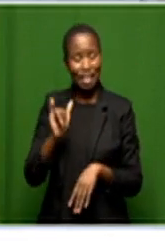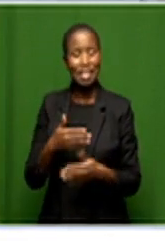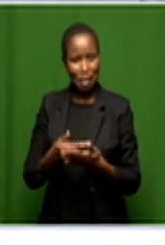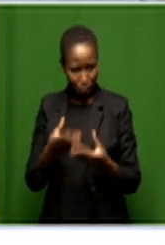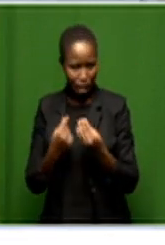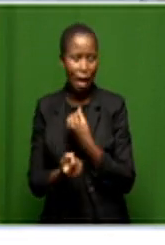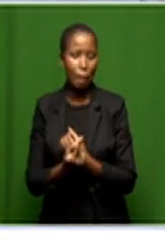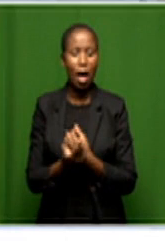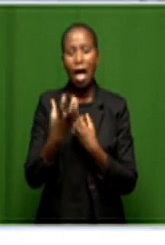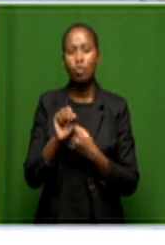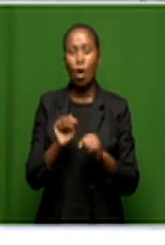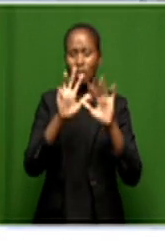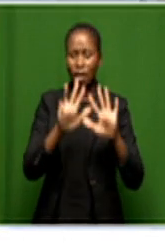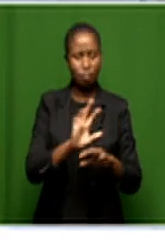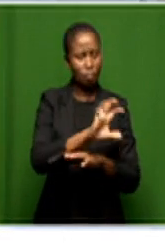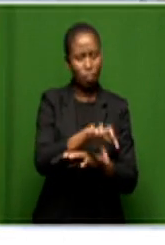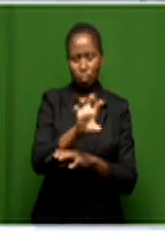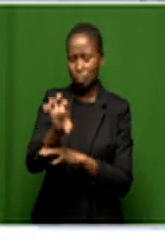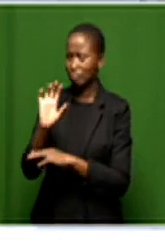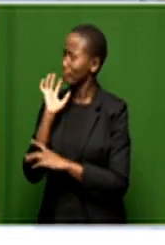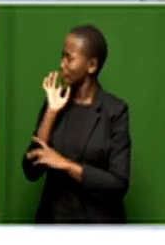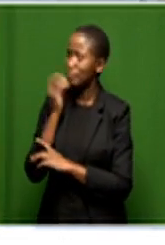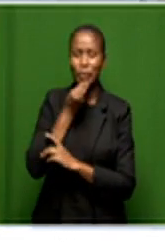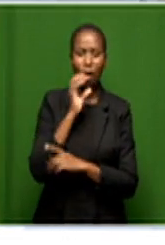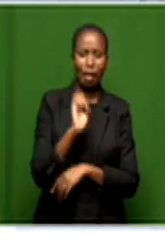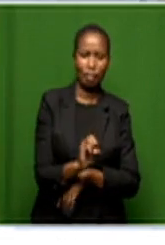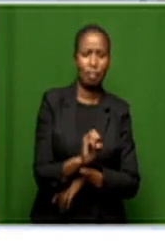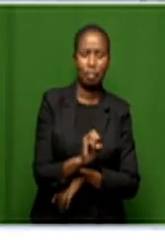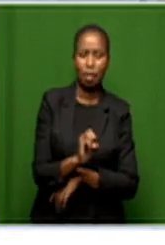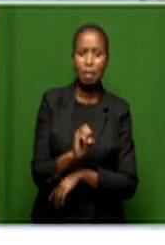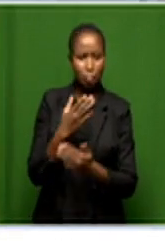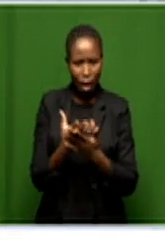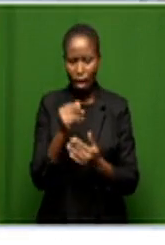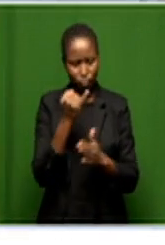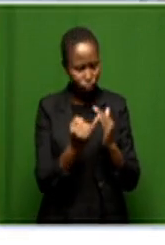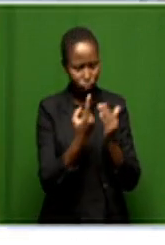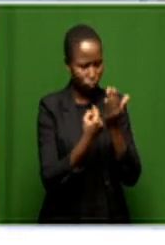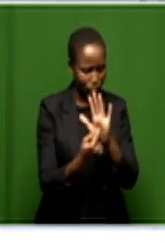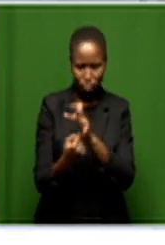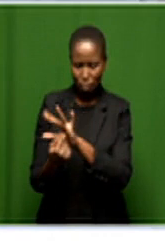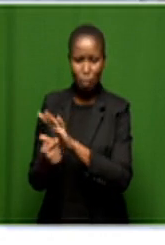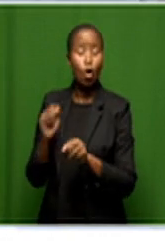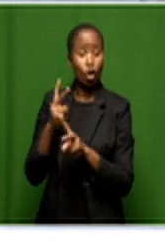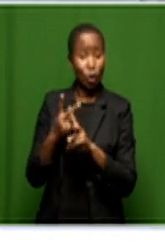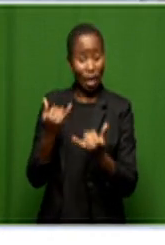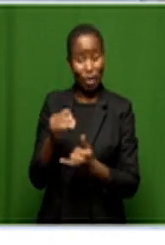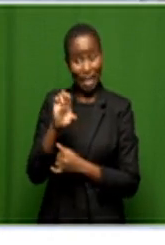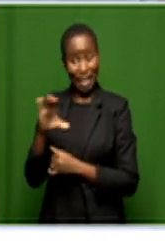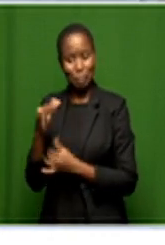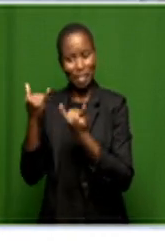We've got 9 beautiful provinces that feature very different aspects of it, and the Eastern Cape is really showing off what it has